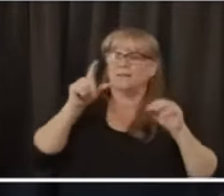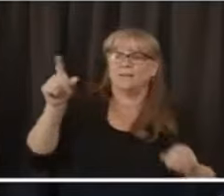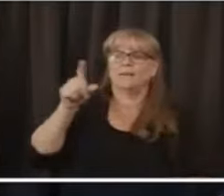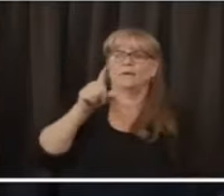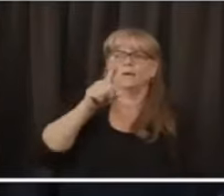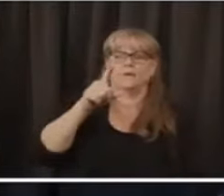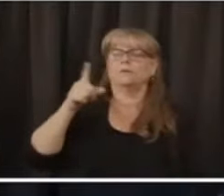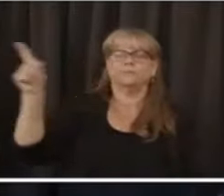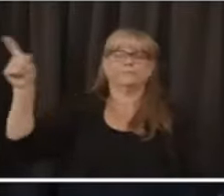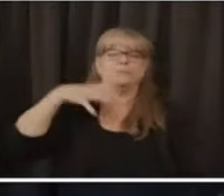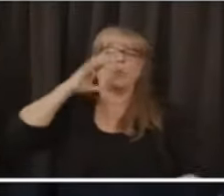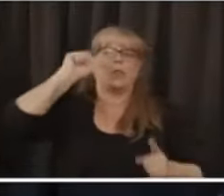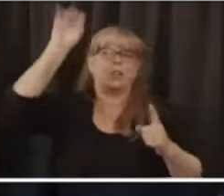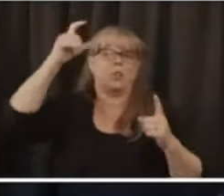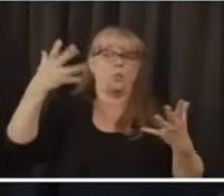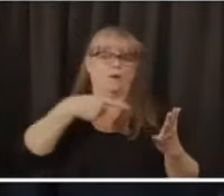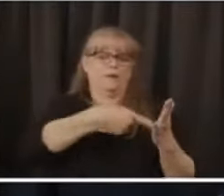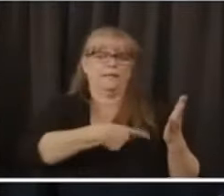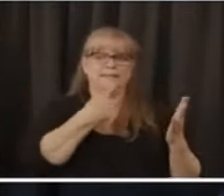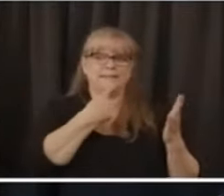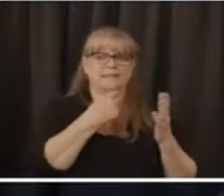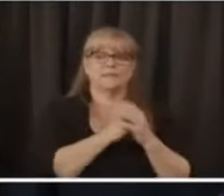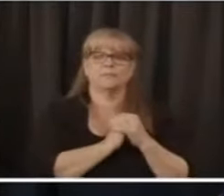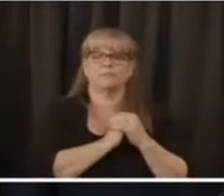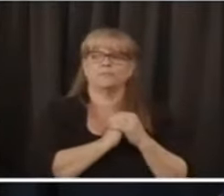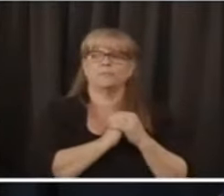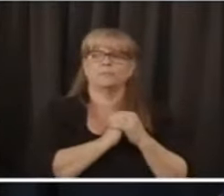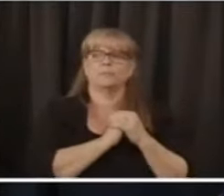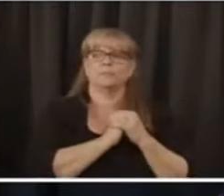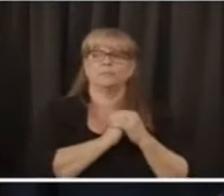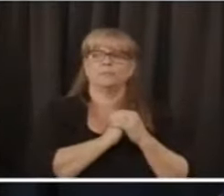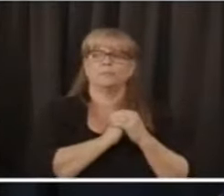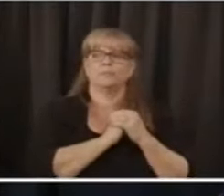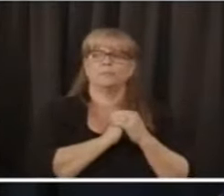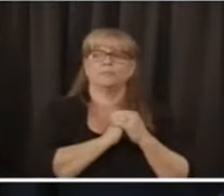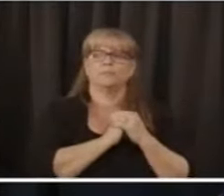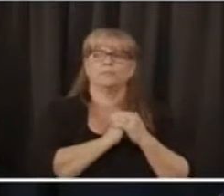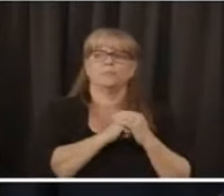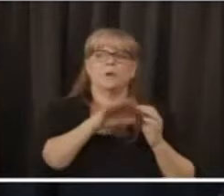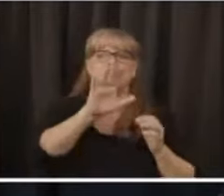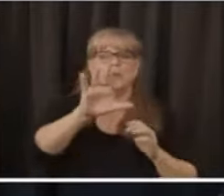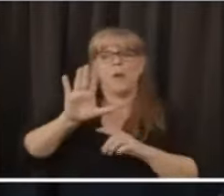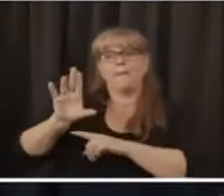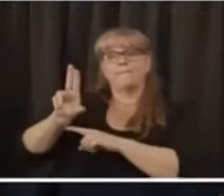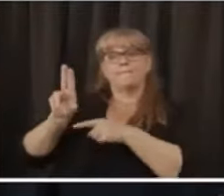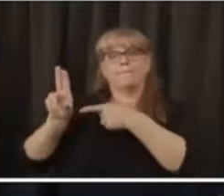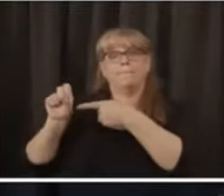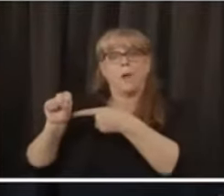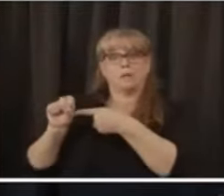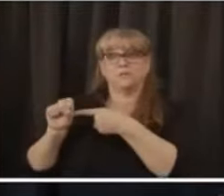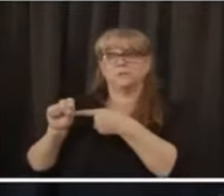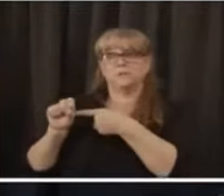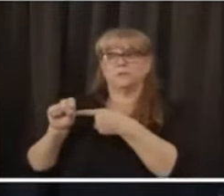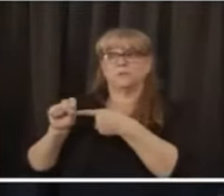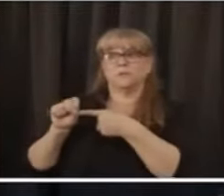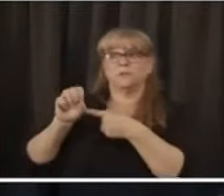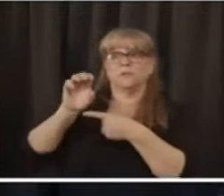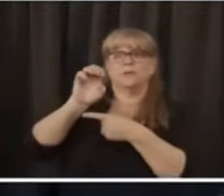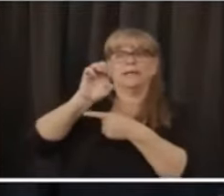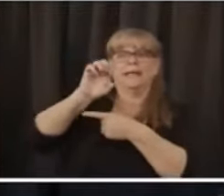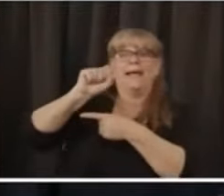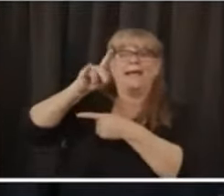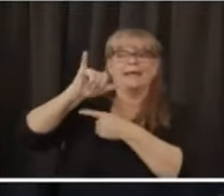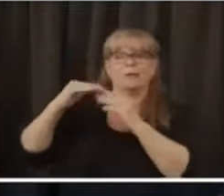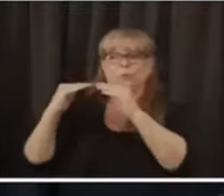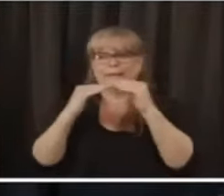the equity partnerships, the mobile units. What else is being done